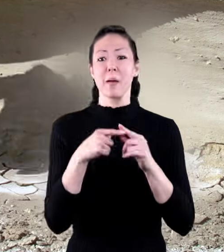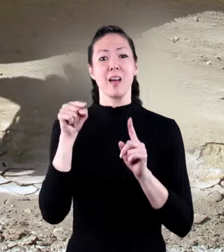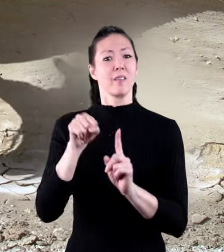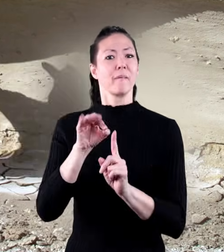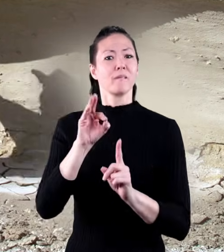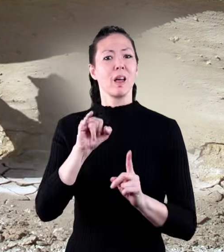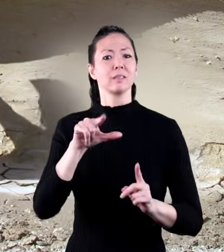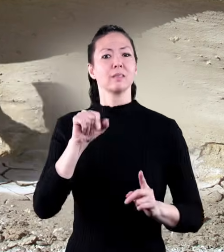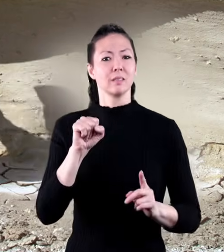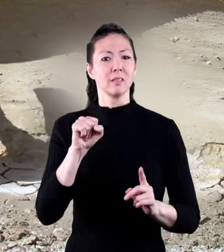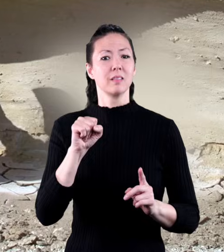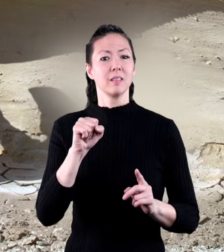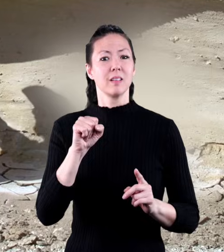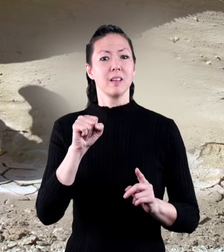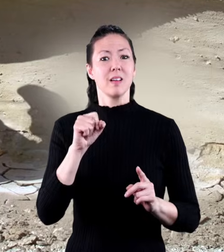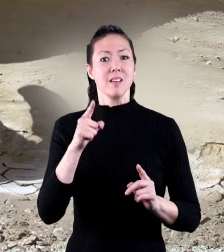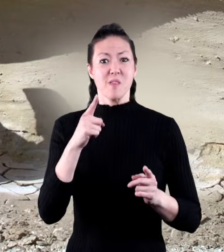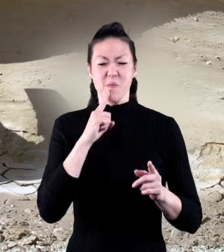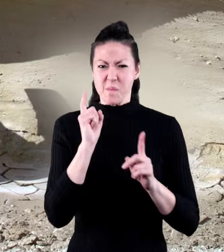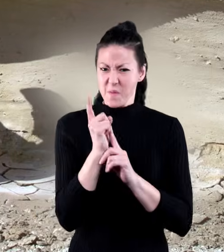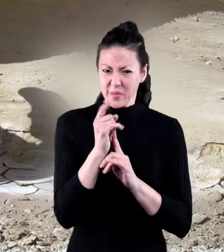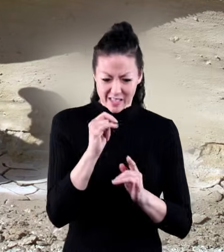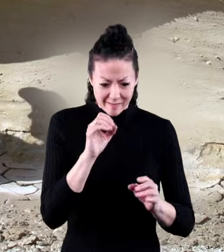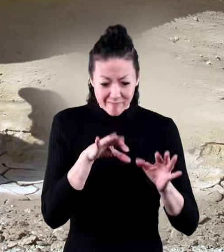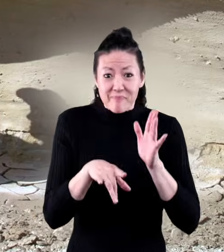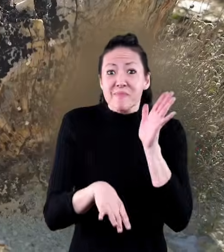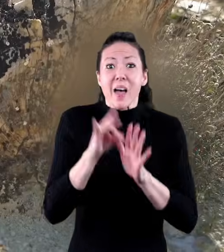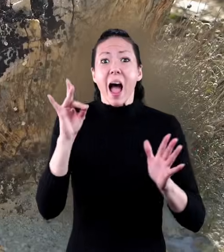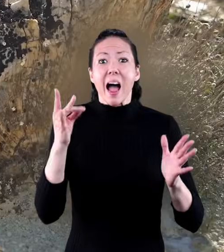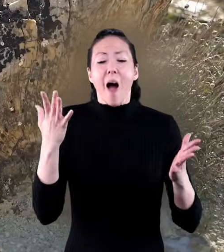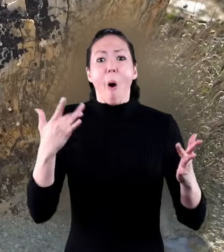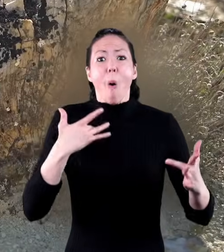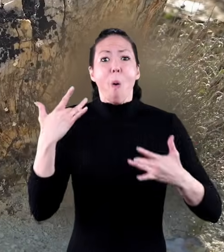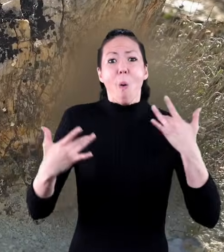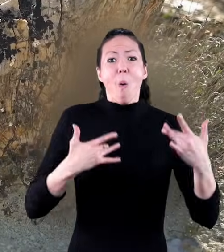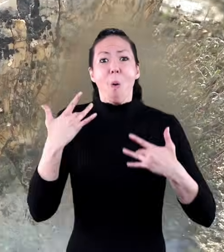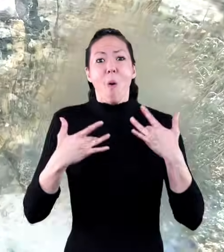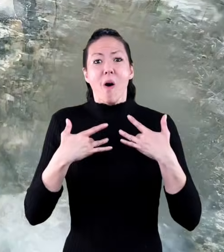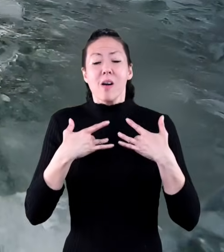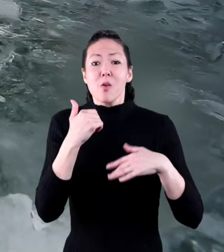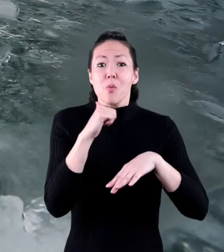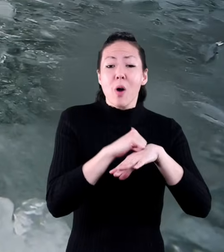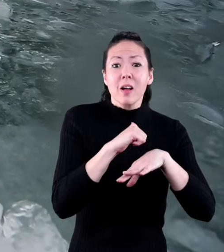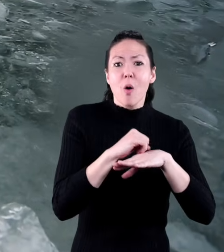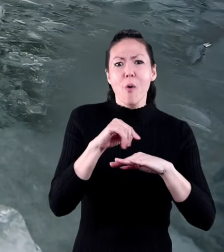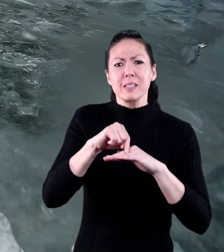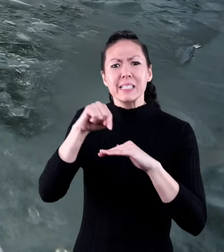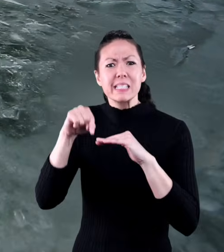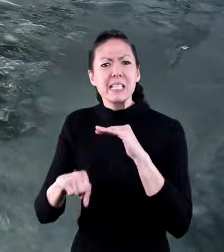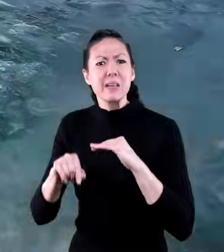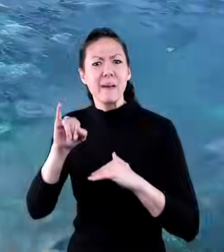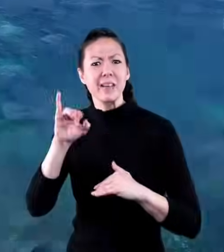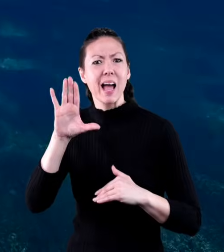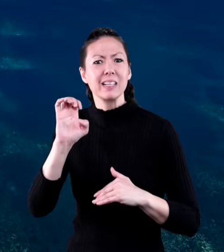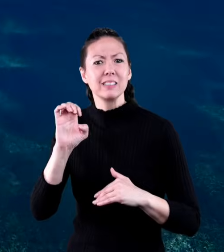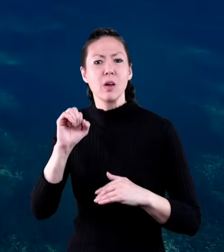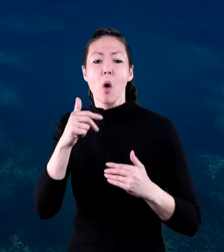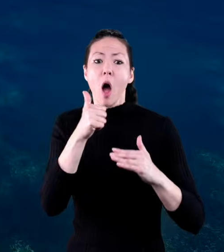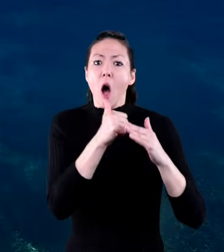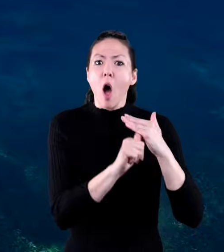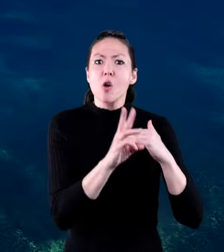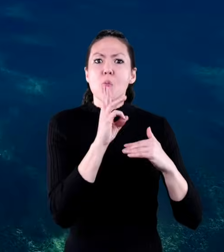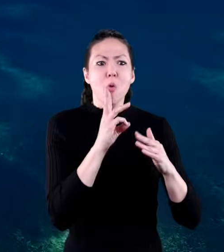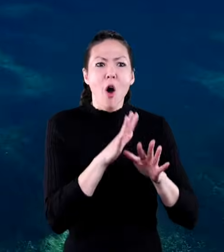is the moment of excitement when you actually find one. In a rock? Or deep in the ice? Or